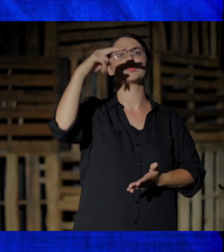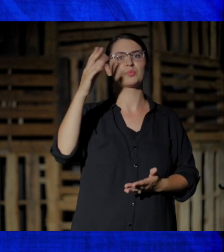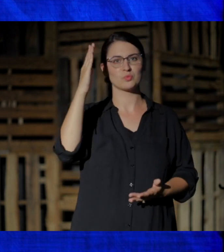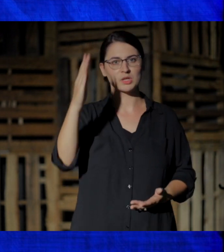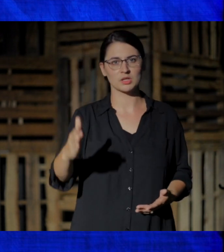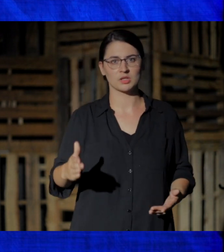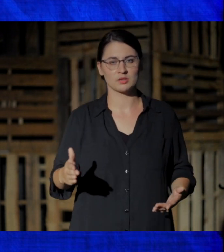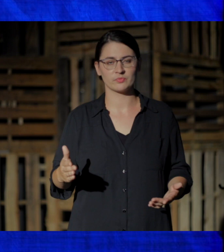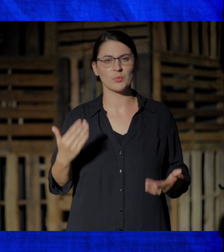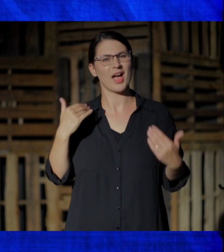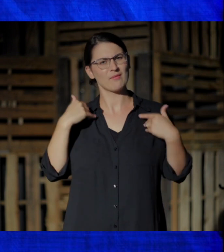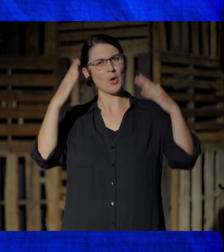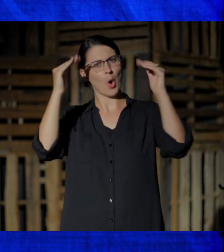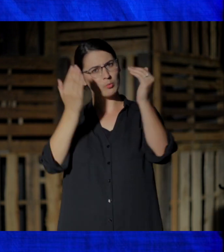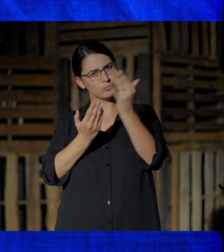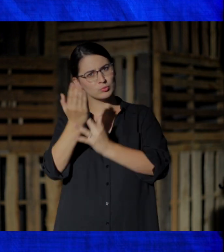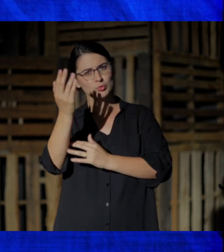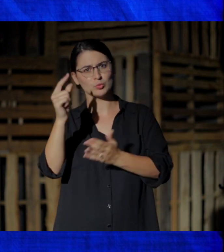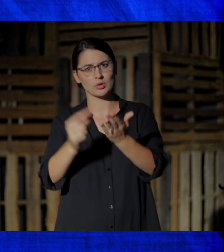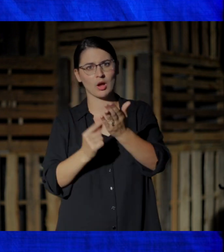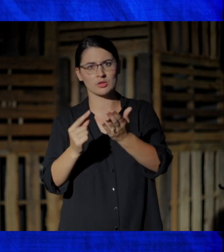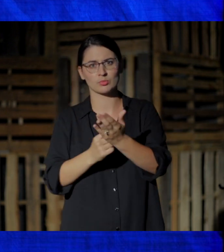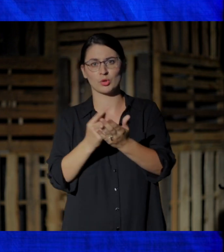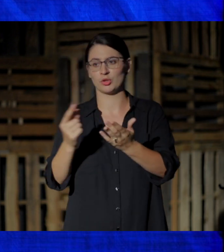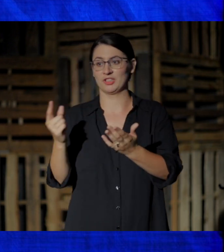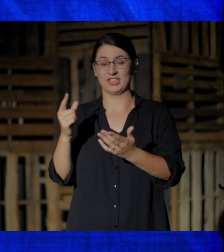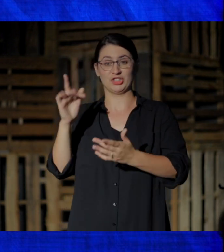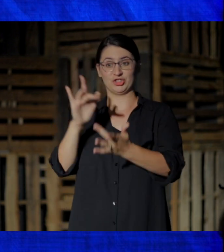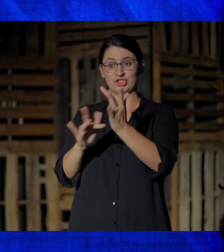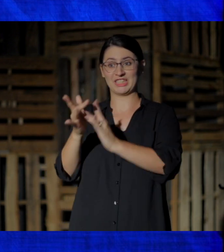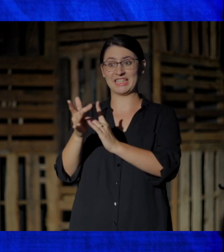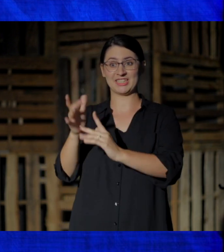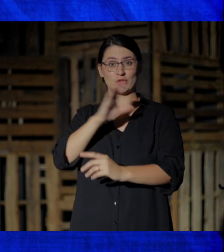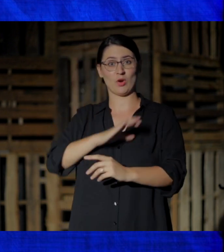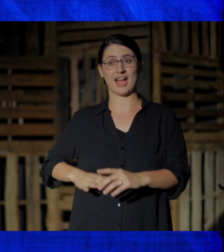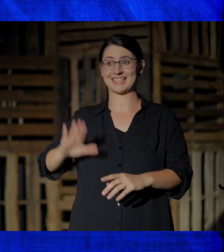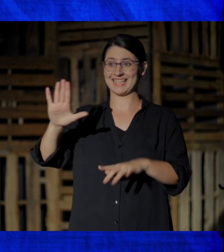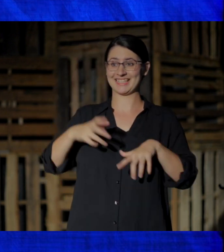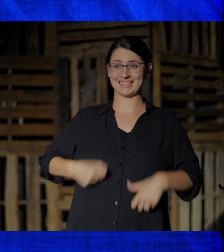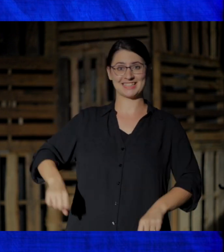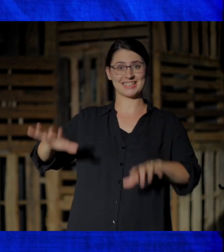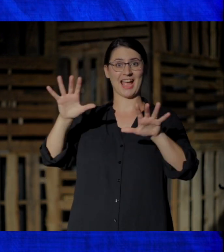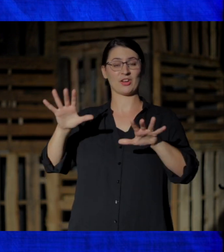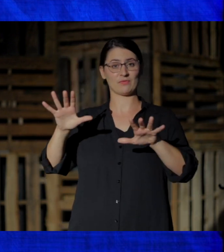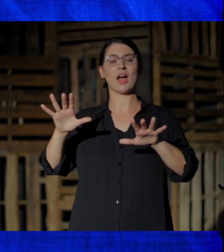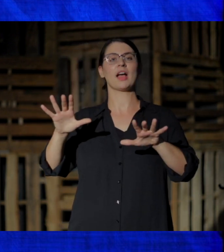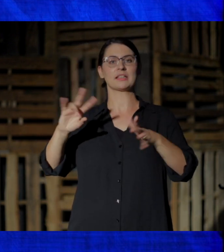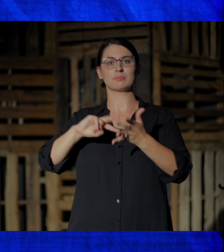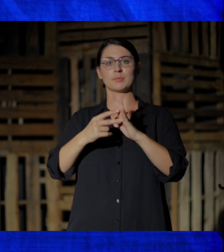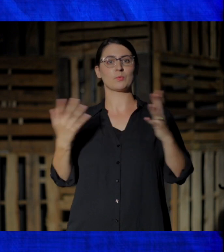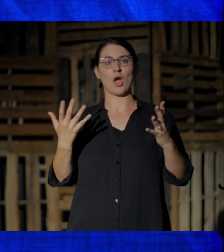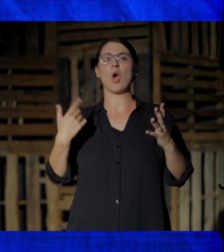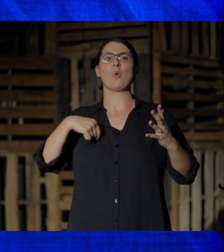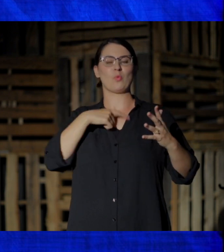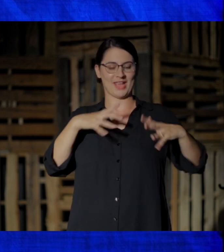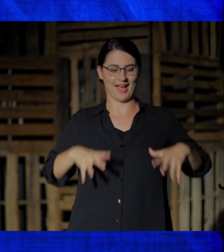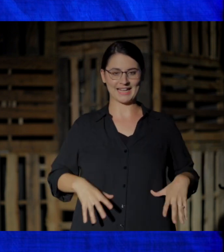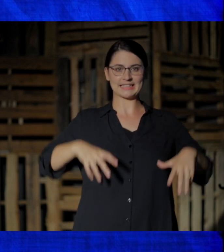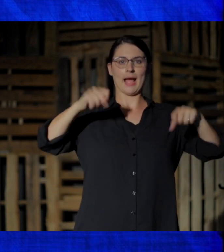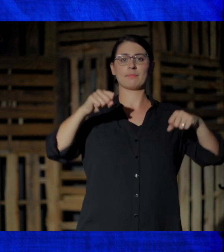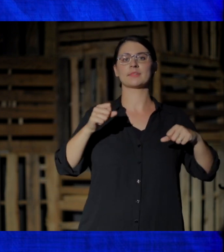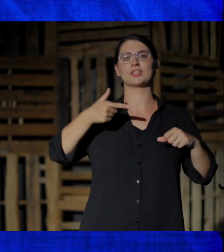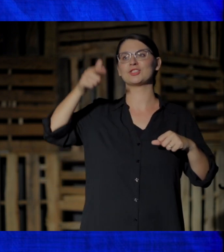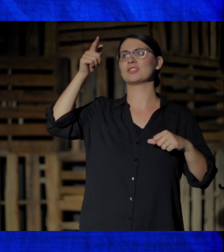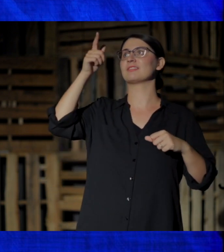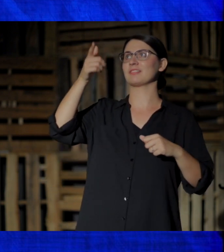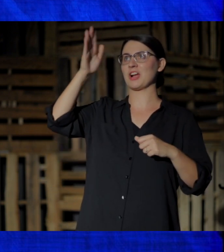is that through the work of Christ on Calvary, we have literally been adopted into the household of God. You have the last